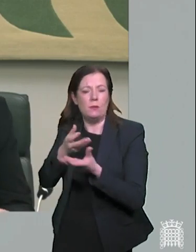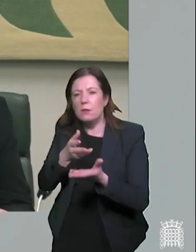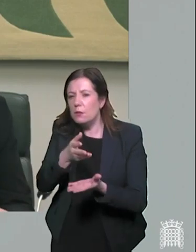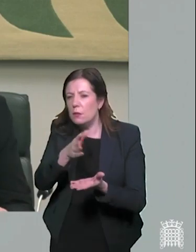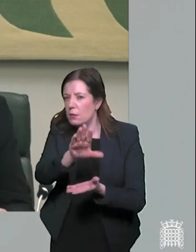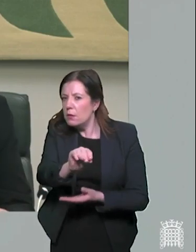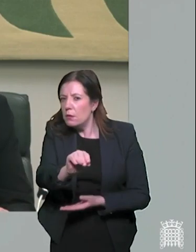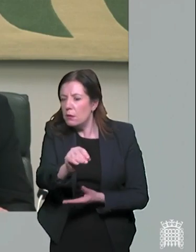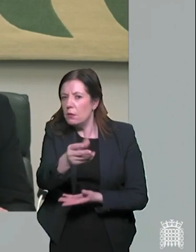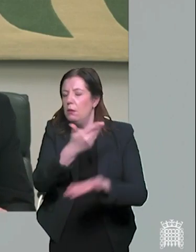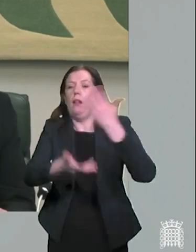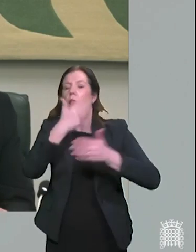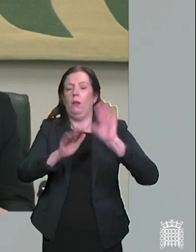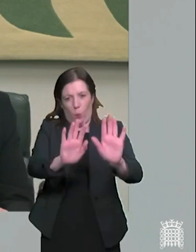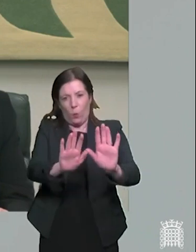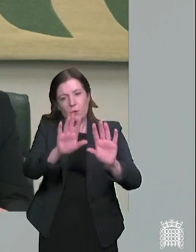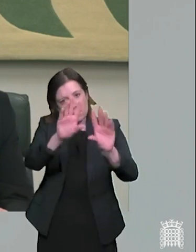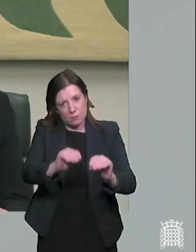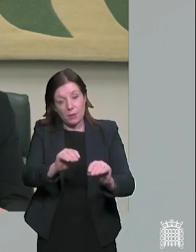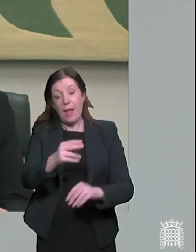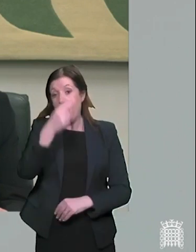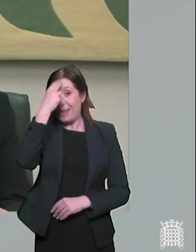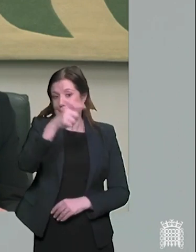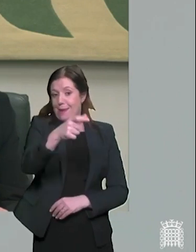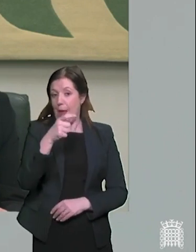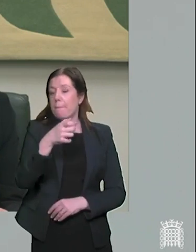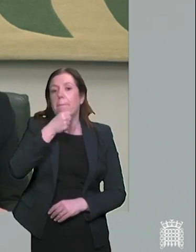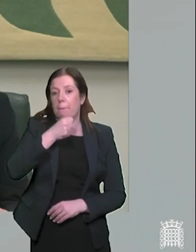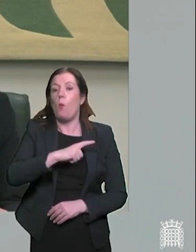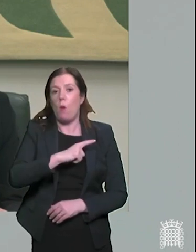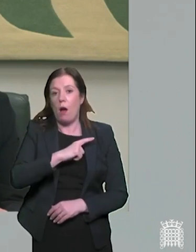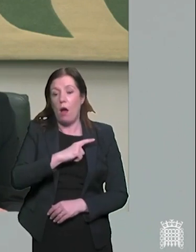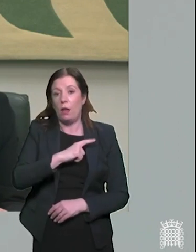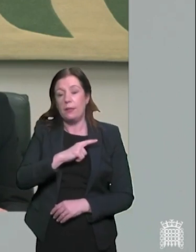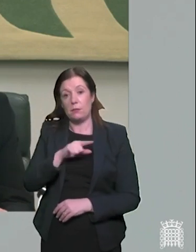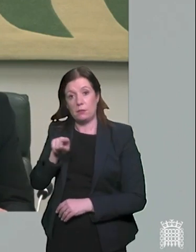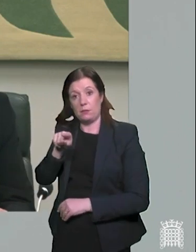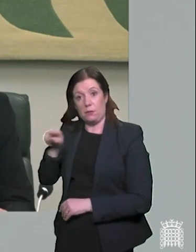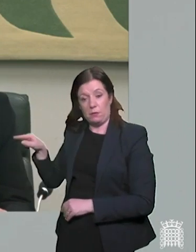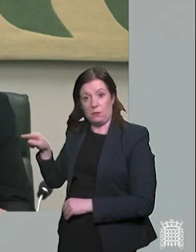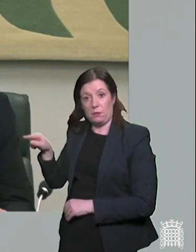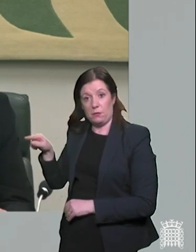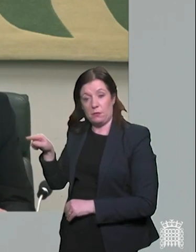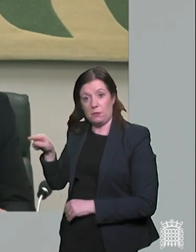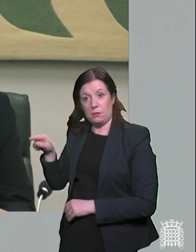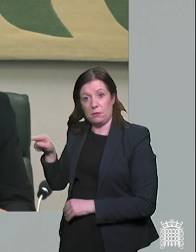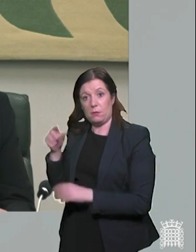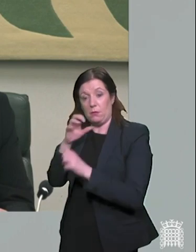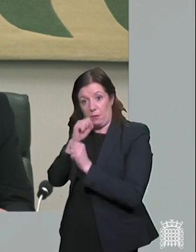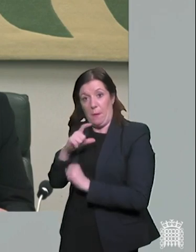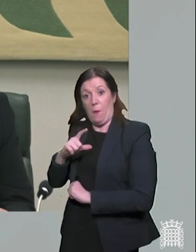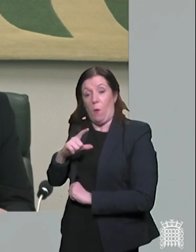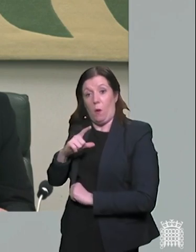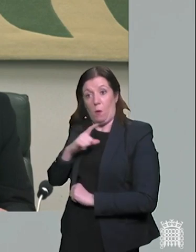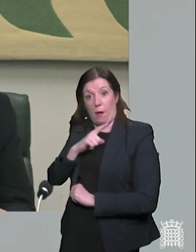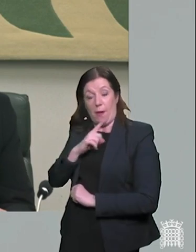could you just pause and answer my question? Are you not naming these officials who you say were giving you these assurances